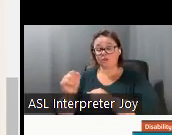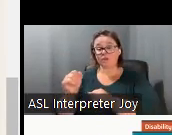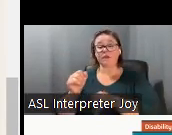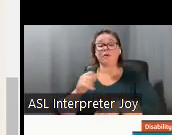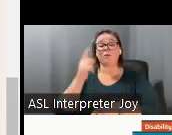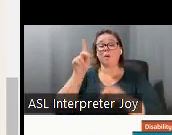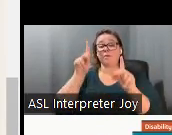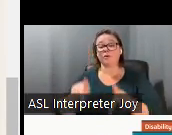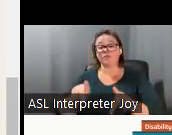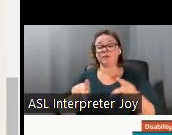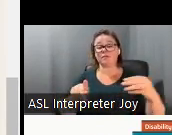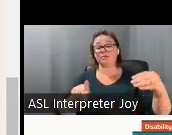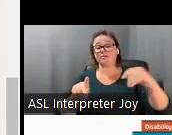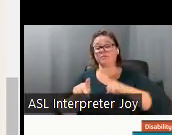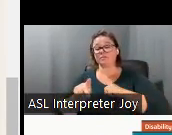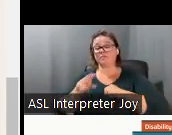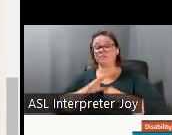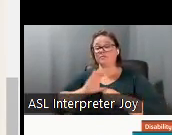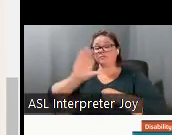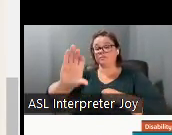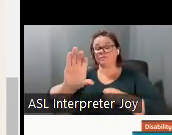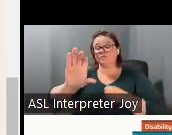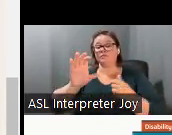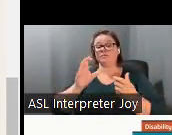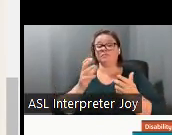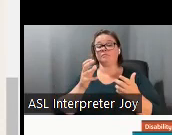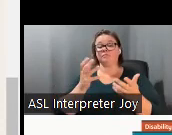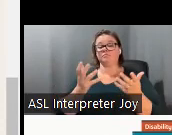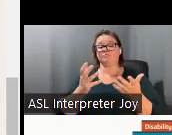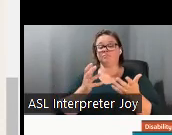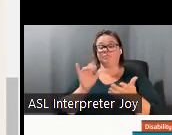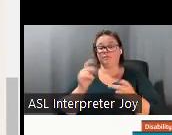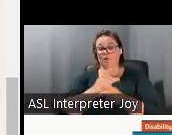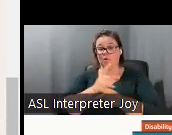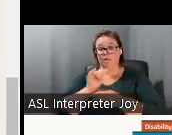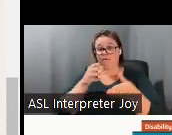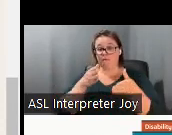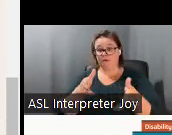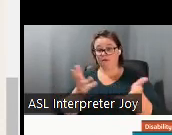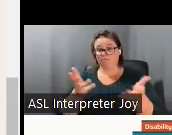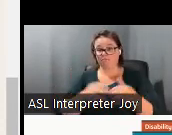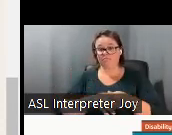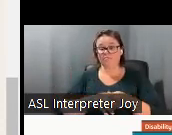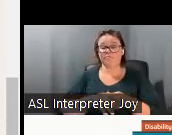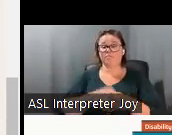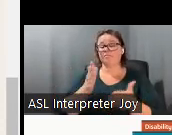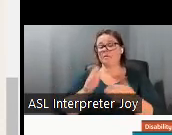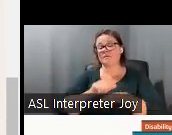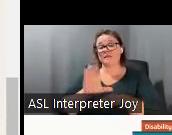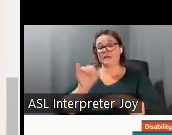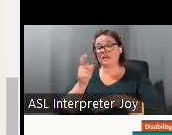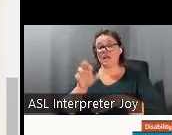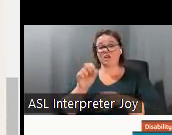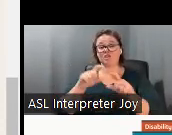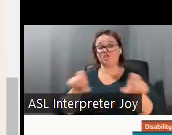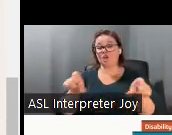one person get all the money transferred to them and they send a cashier's check, or they